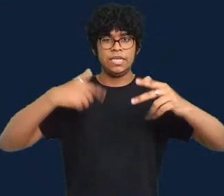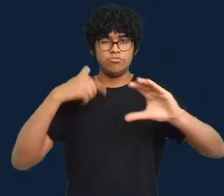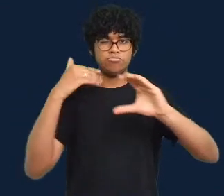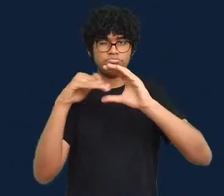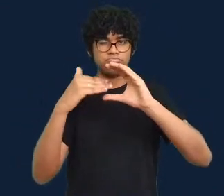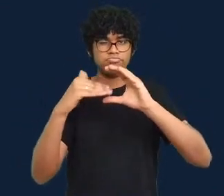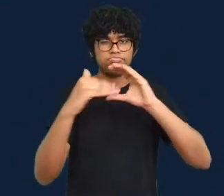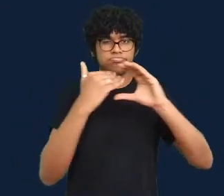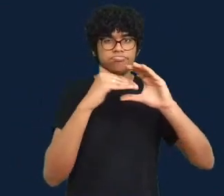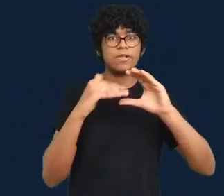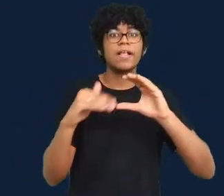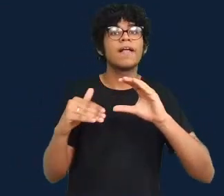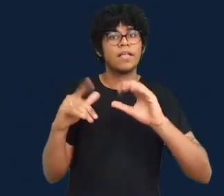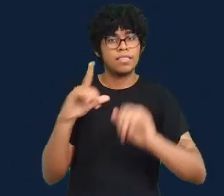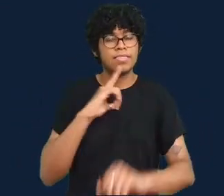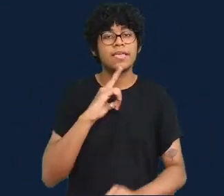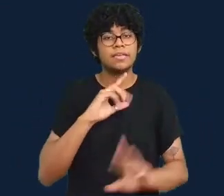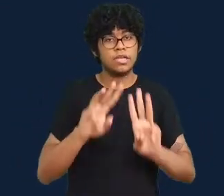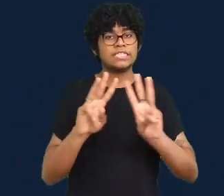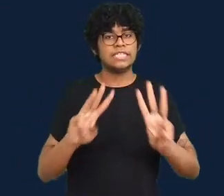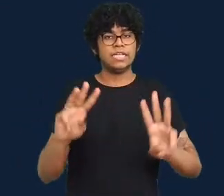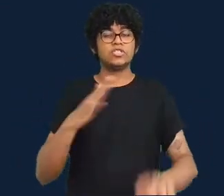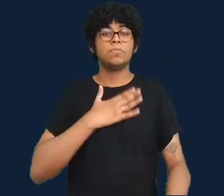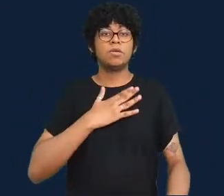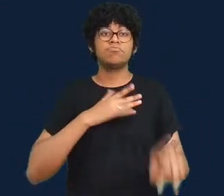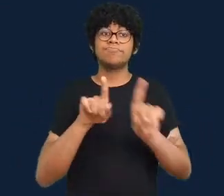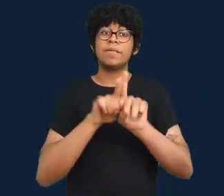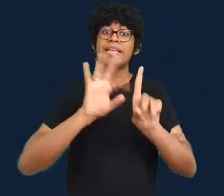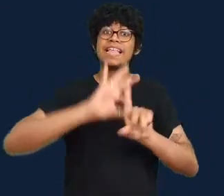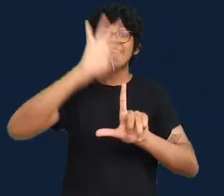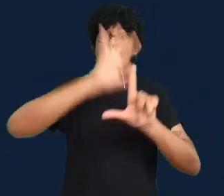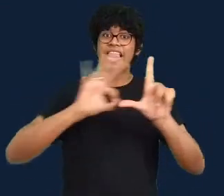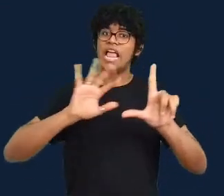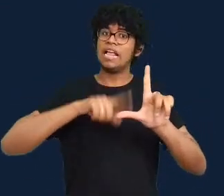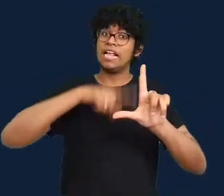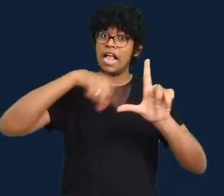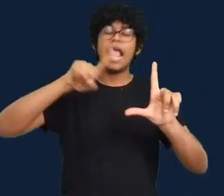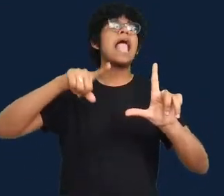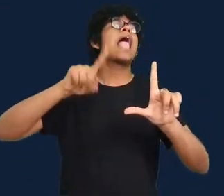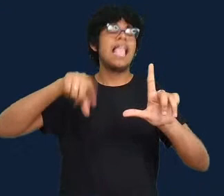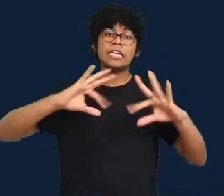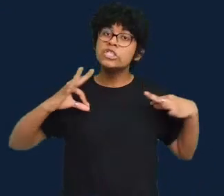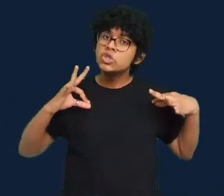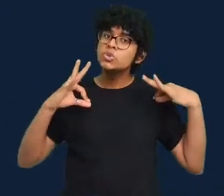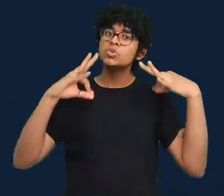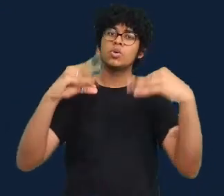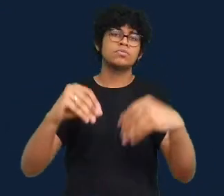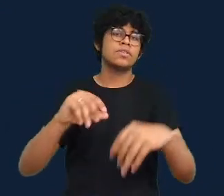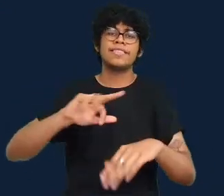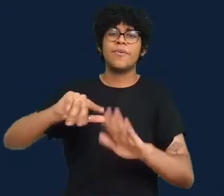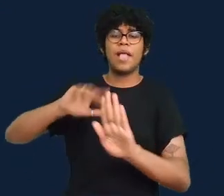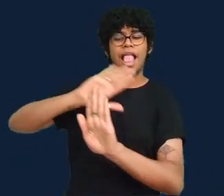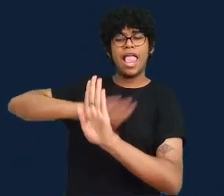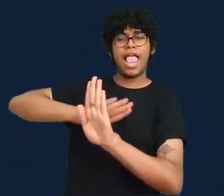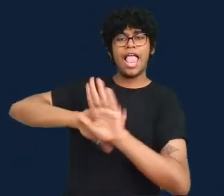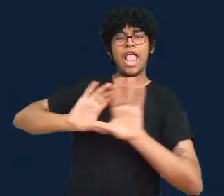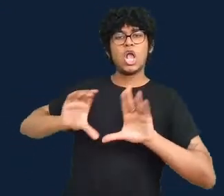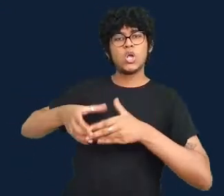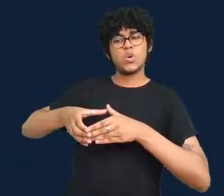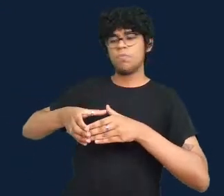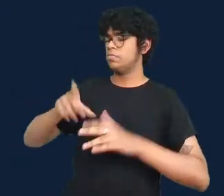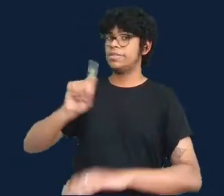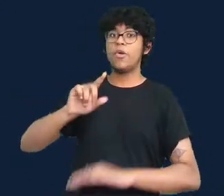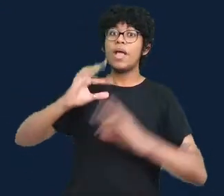are for everyone. They're not for people who understand math or tech or whatever. Charts are for everyone. So even if it's on pen